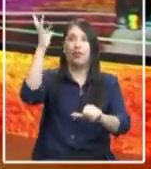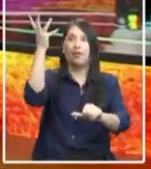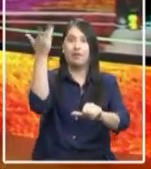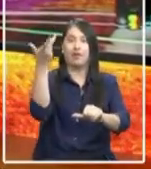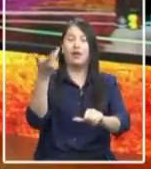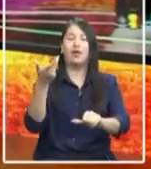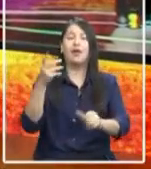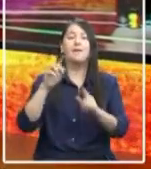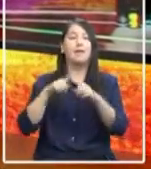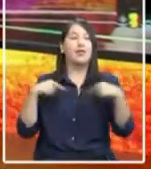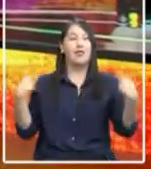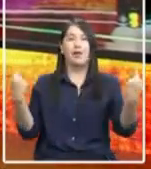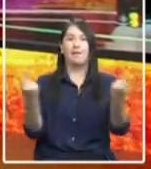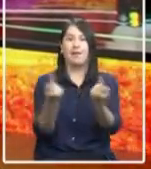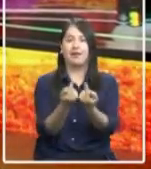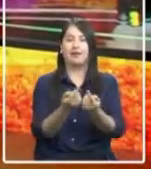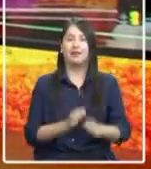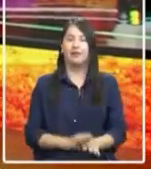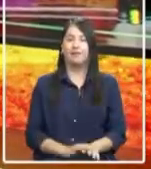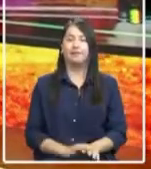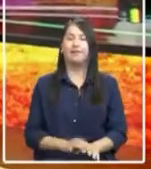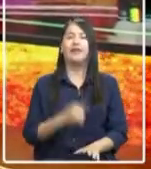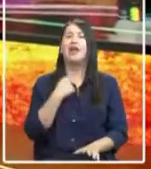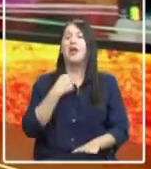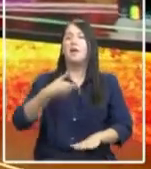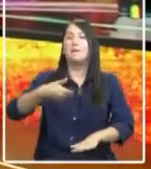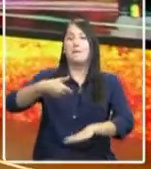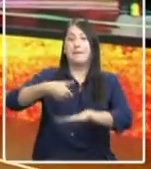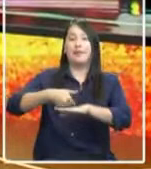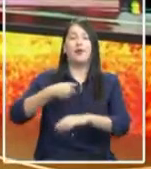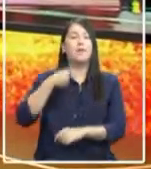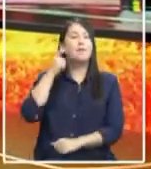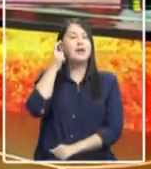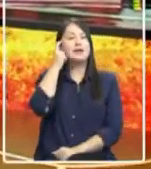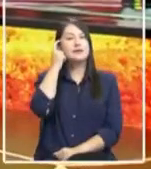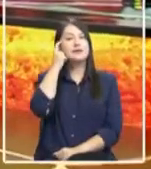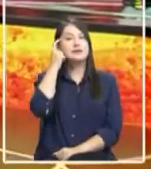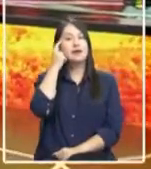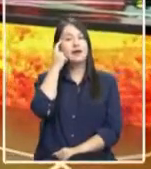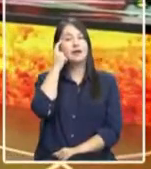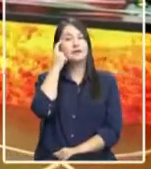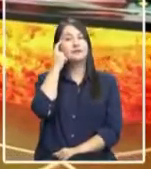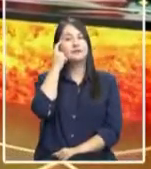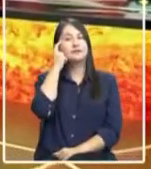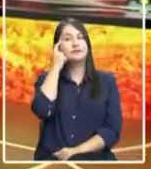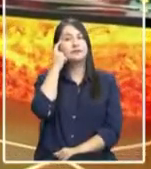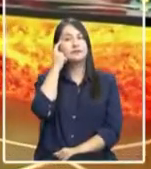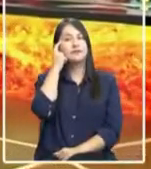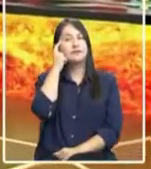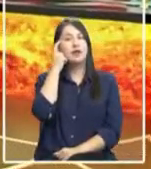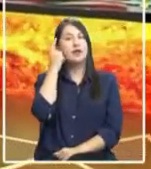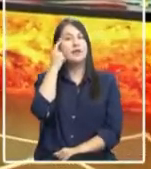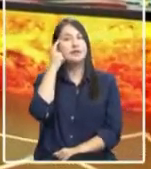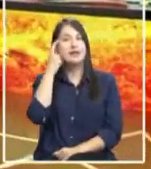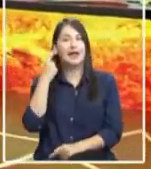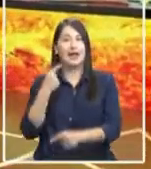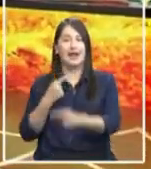about was the history by which we got into the present predicament. And they told us that, in a